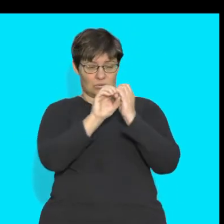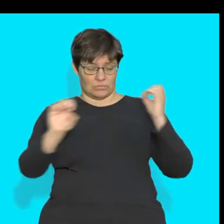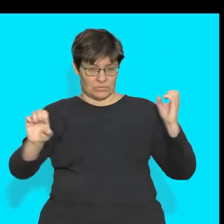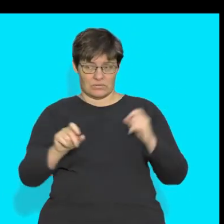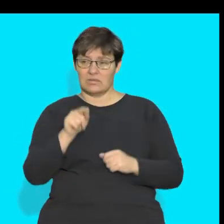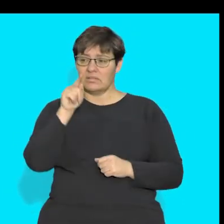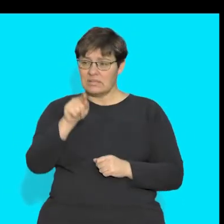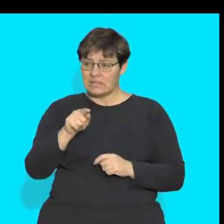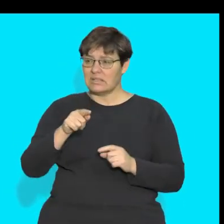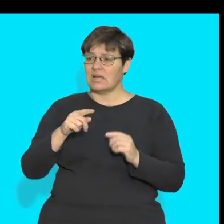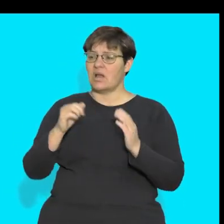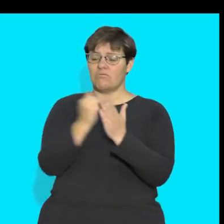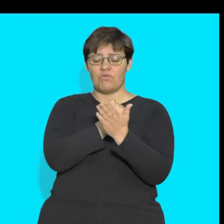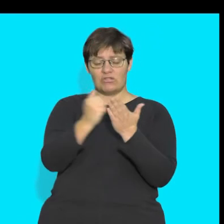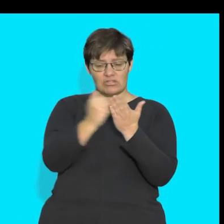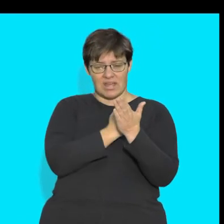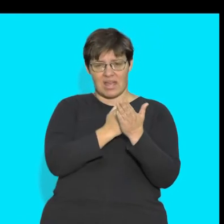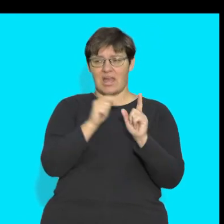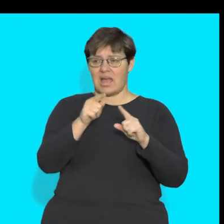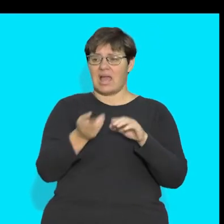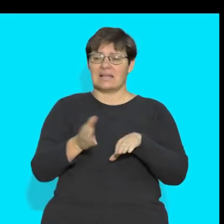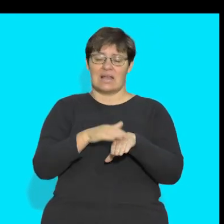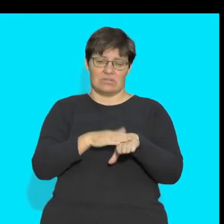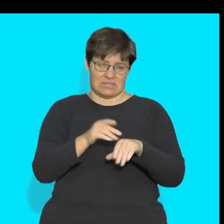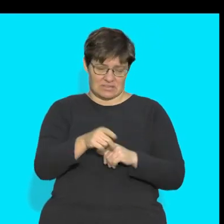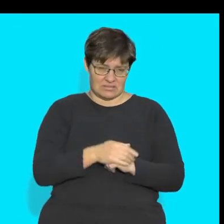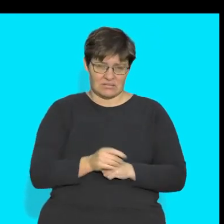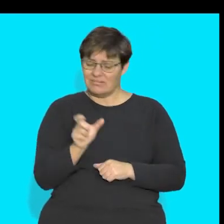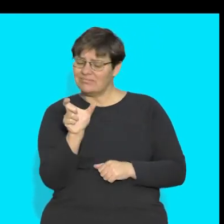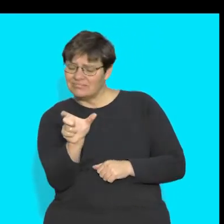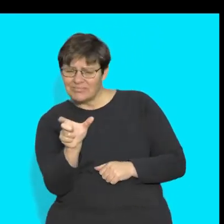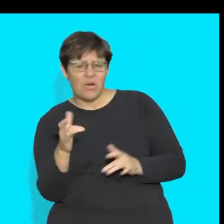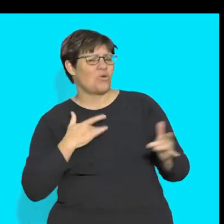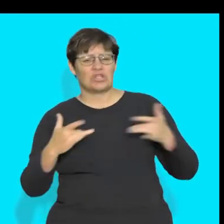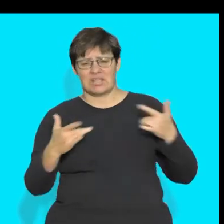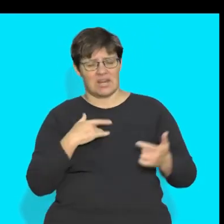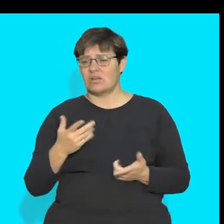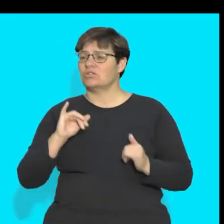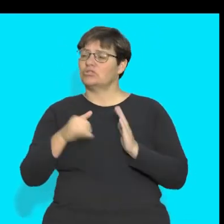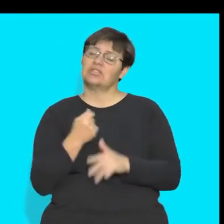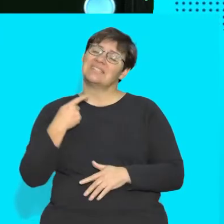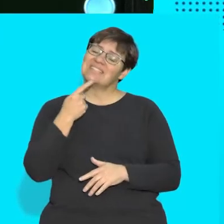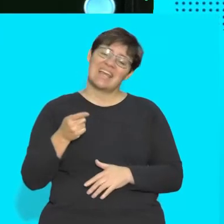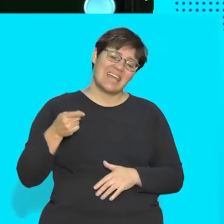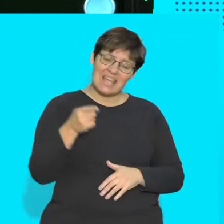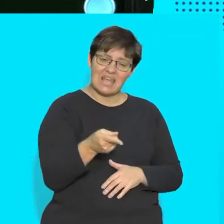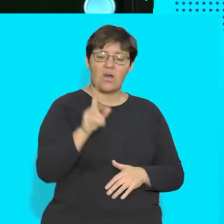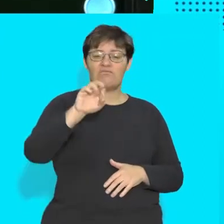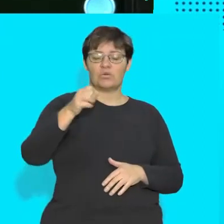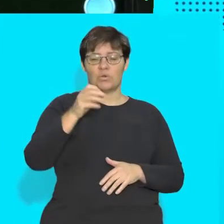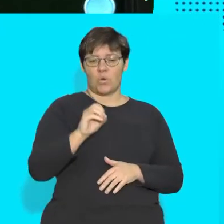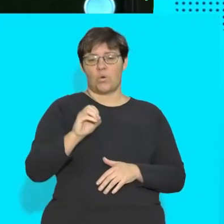ammeter registers the photocurrent. Don't worry about that term. They just